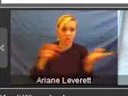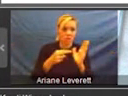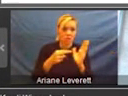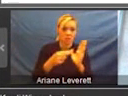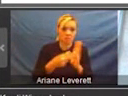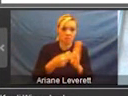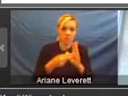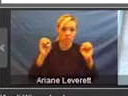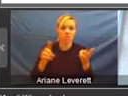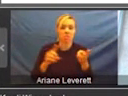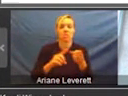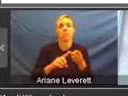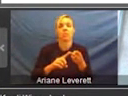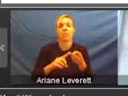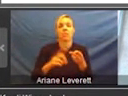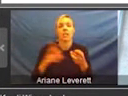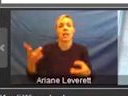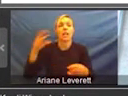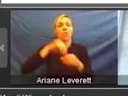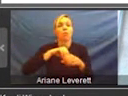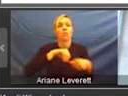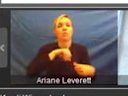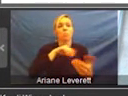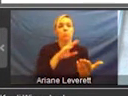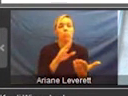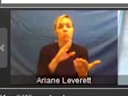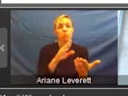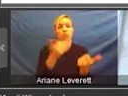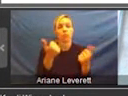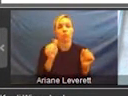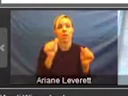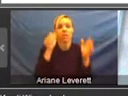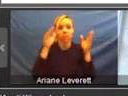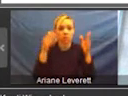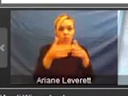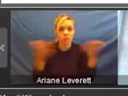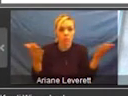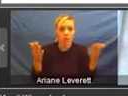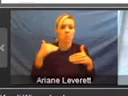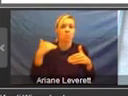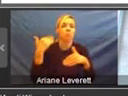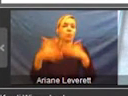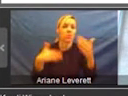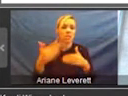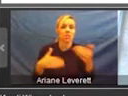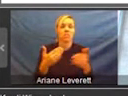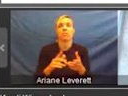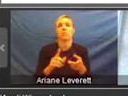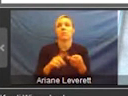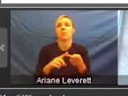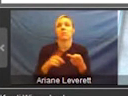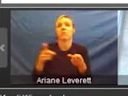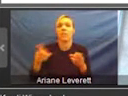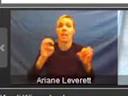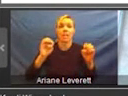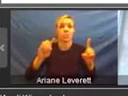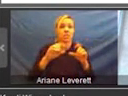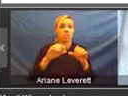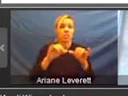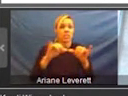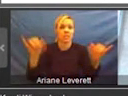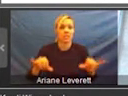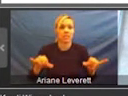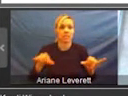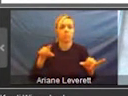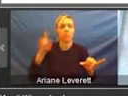approach, focusing therefore on processes and the strengthening of capacities of education systems. So